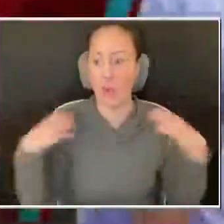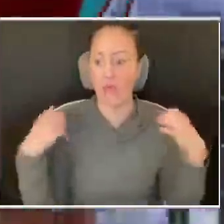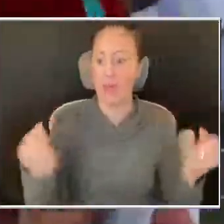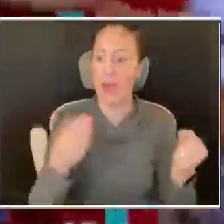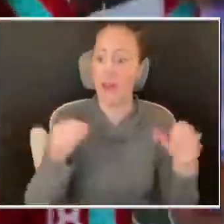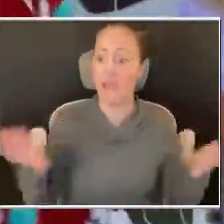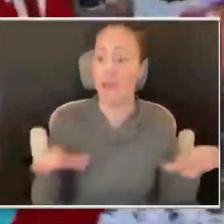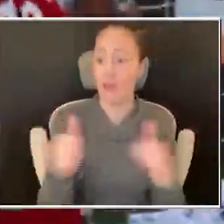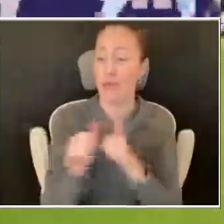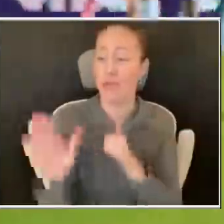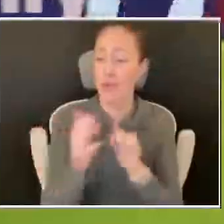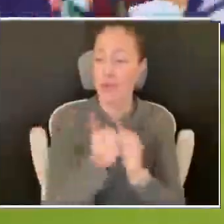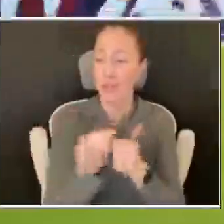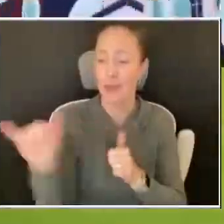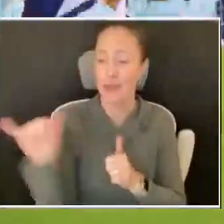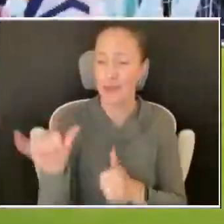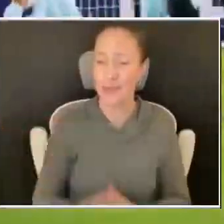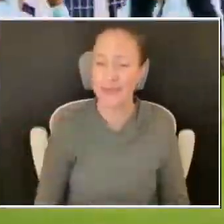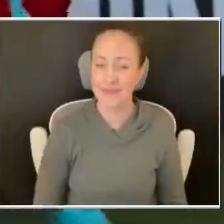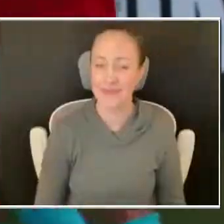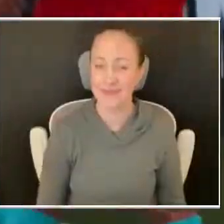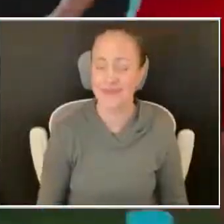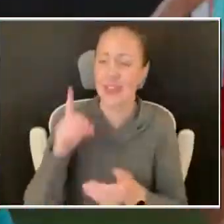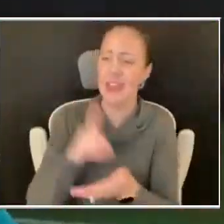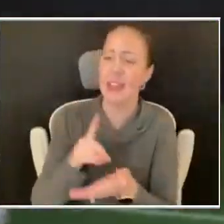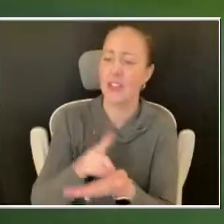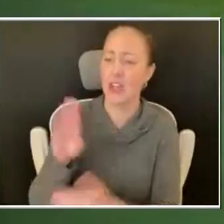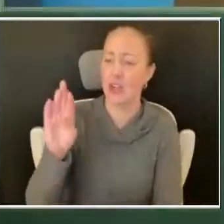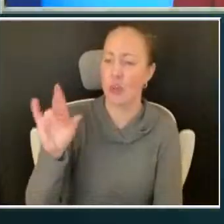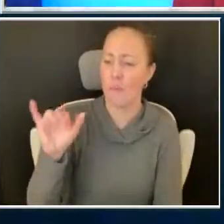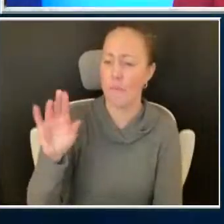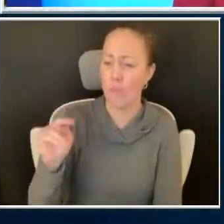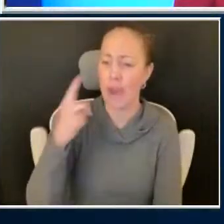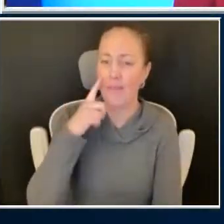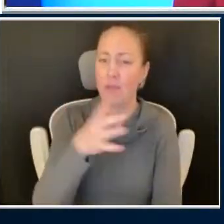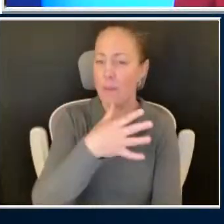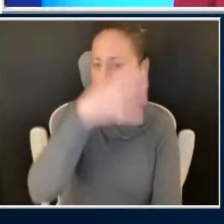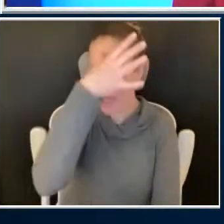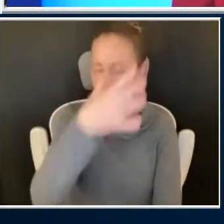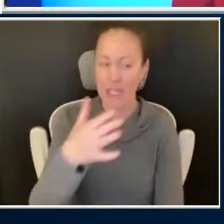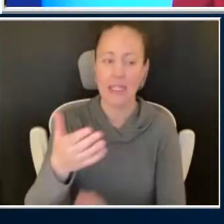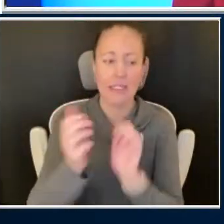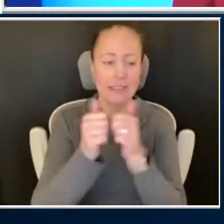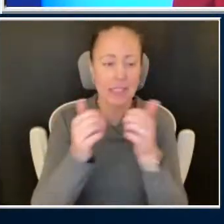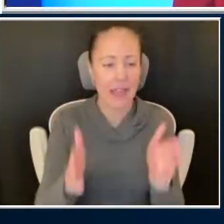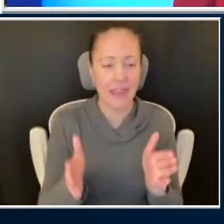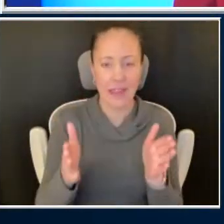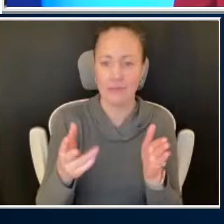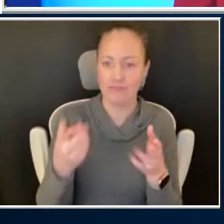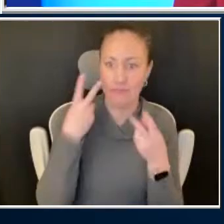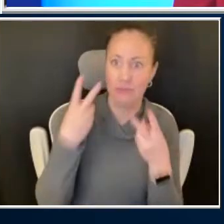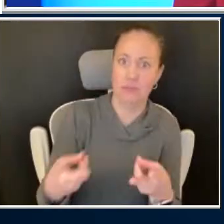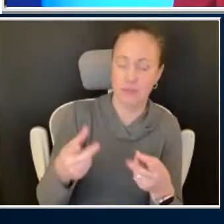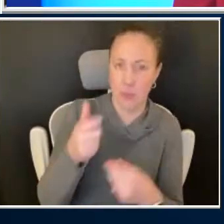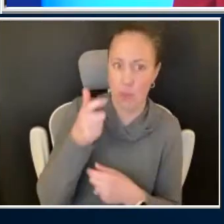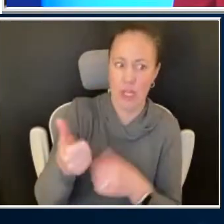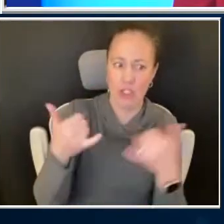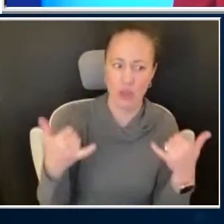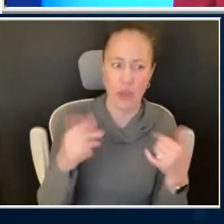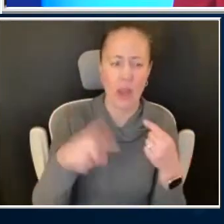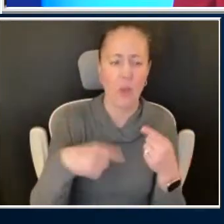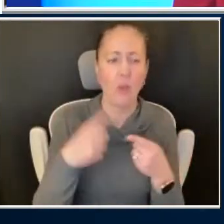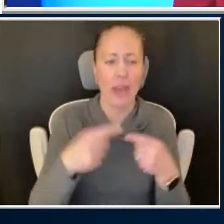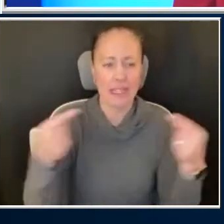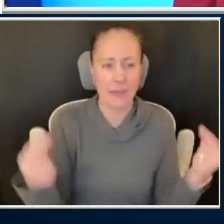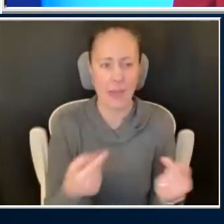sport. Dr. Brian Vopat, for parents and athletes watching today, when is pain a signal to stop